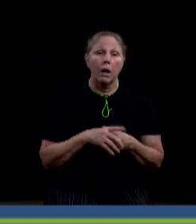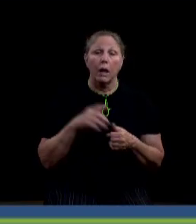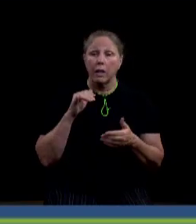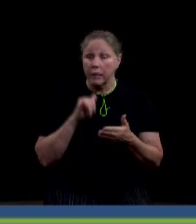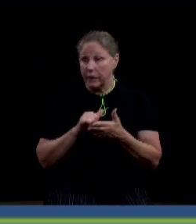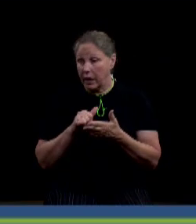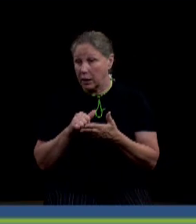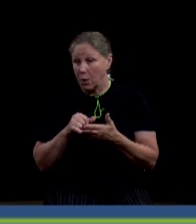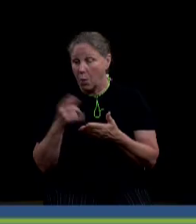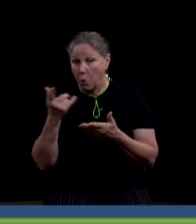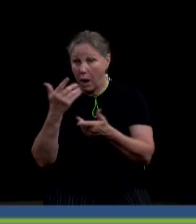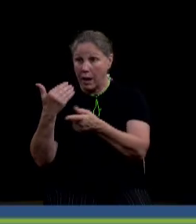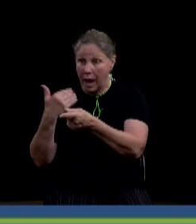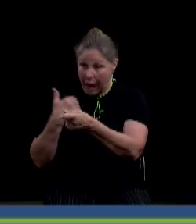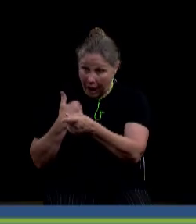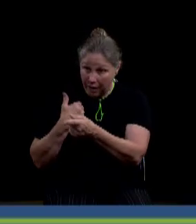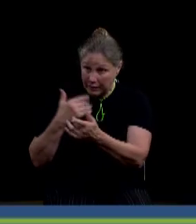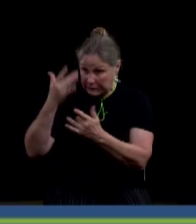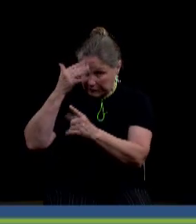it to another person.